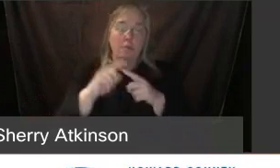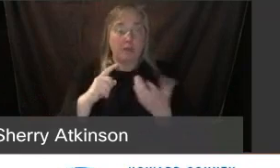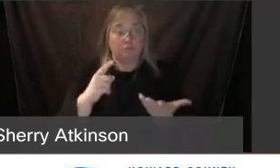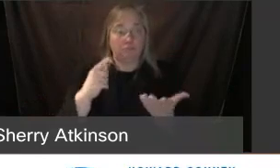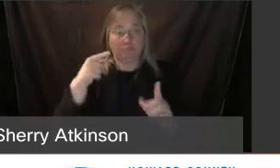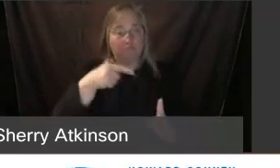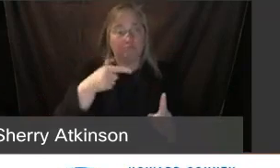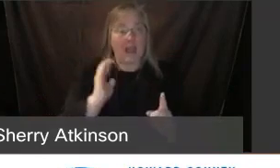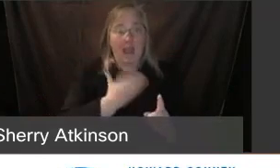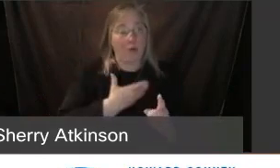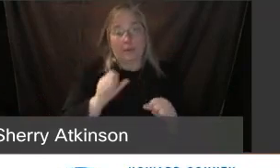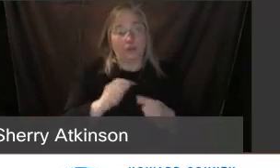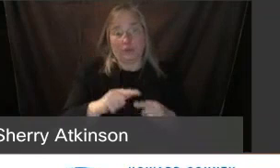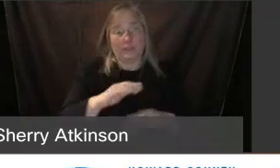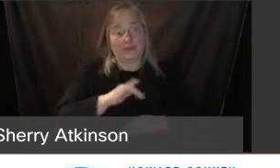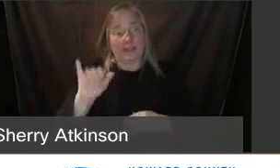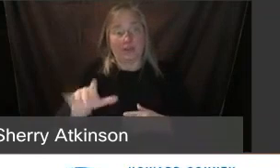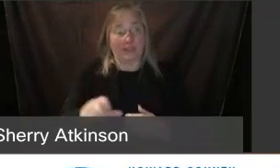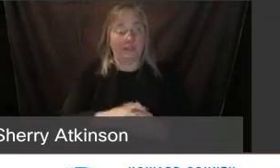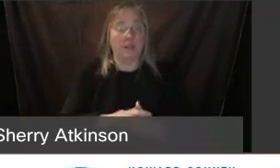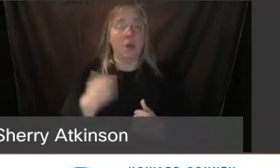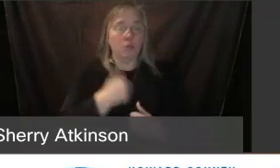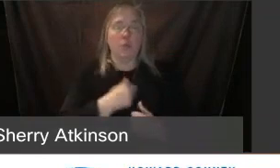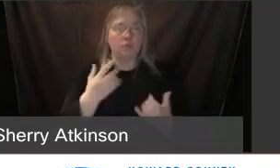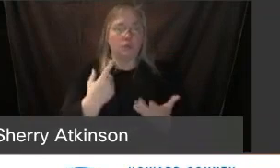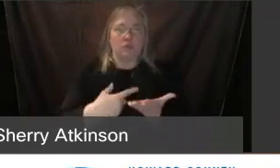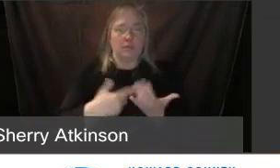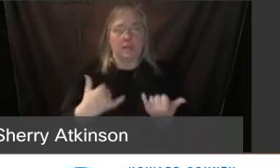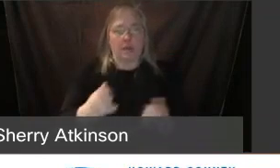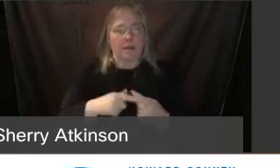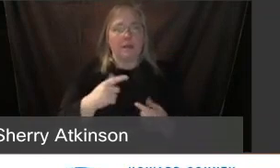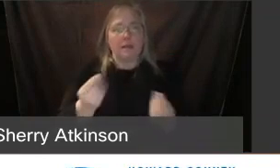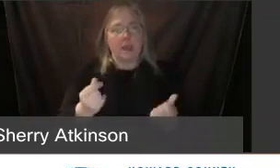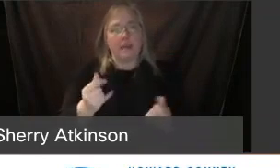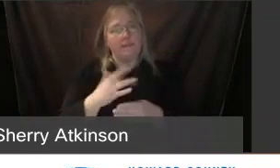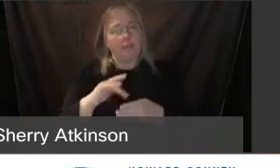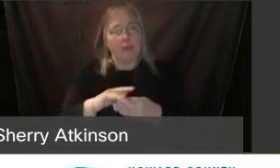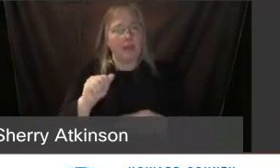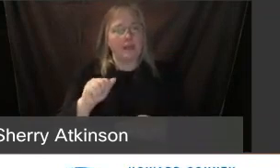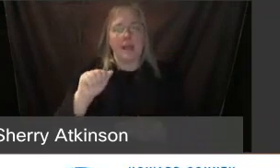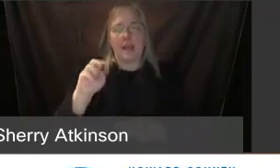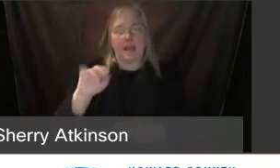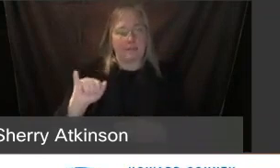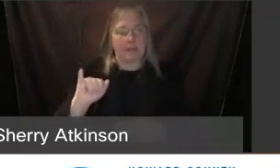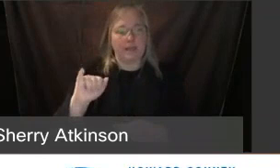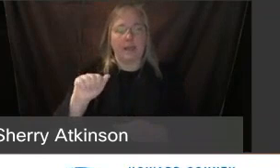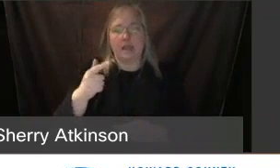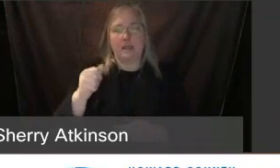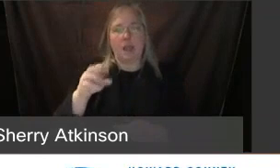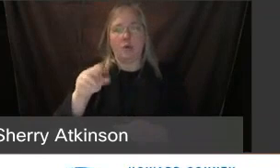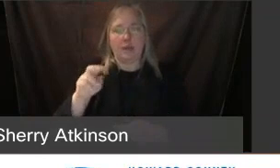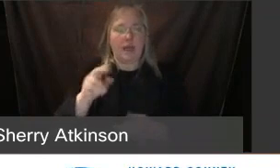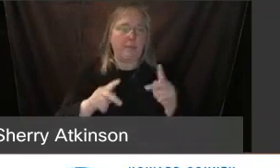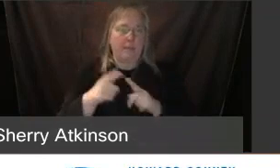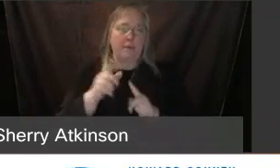We're going to talk about land availability, and Amy Gowan and the folks from DPZ are going to jump in